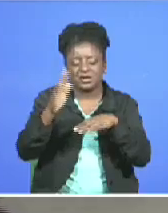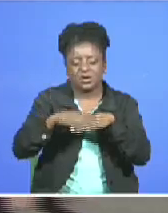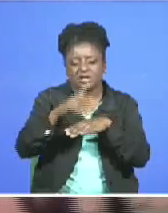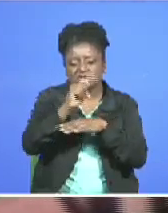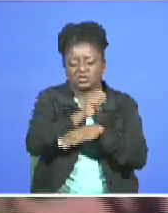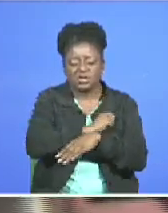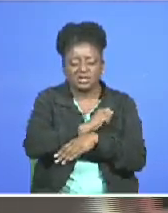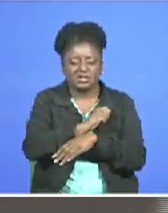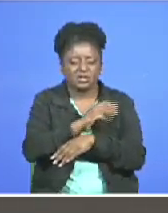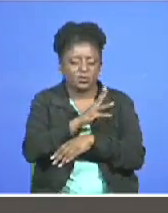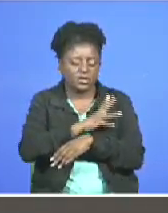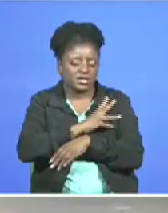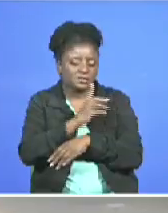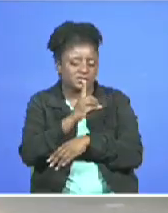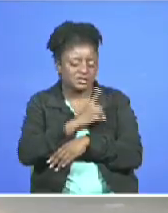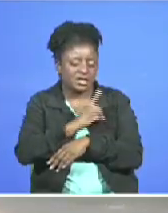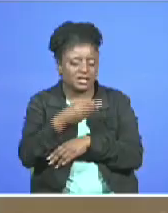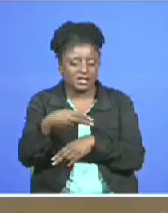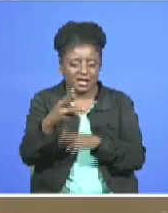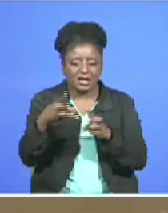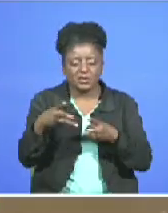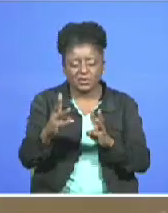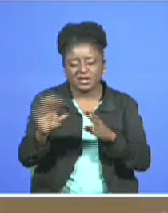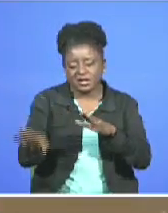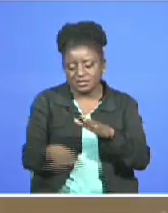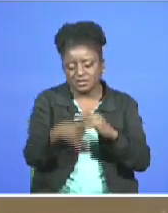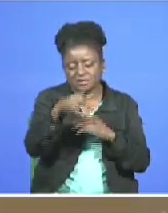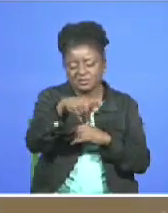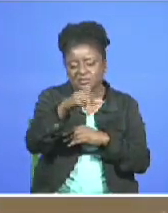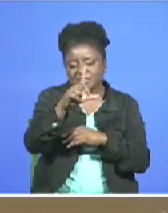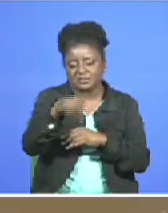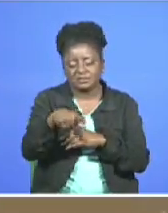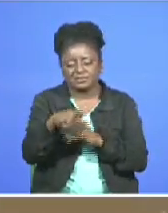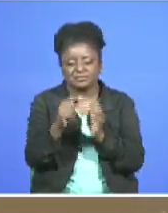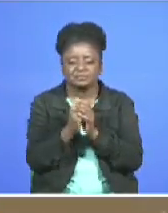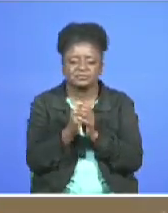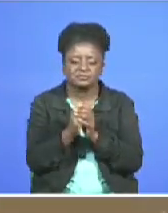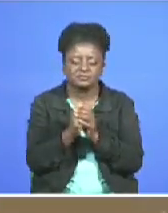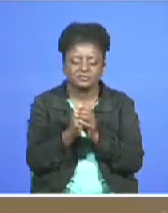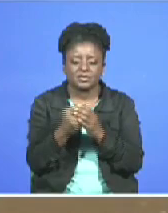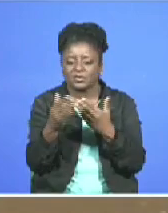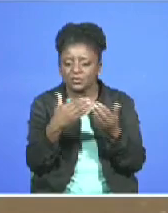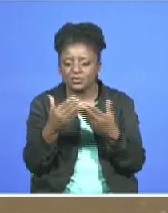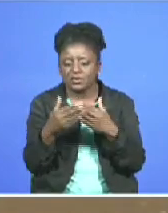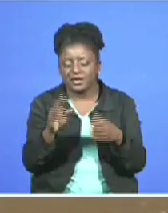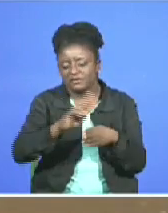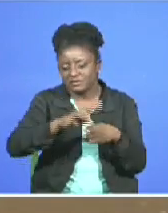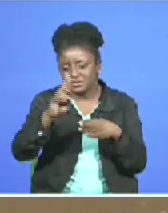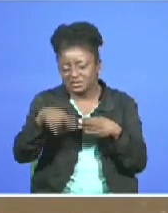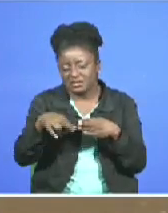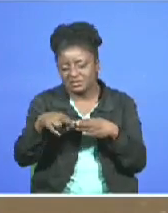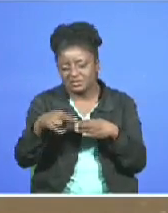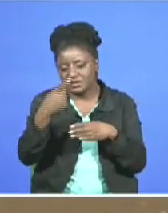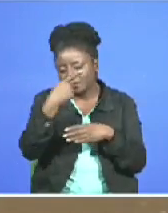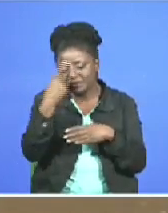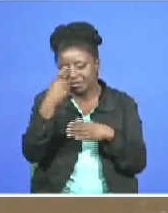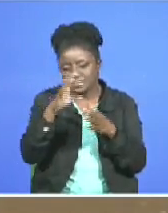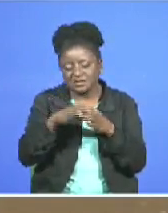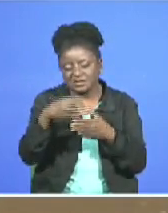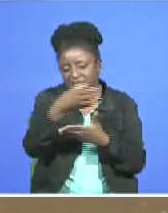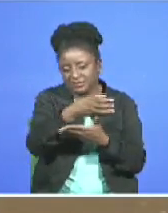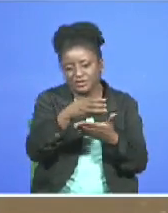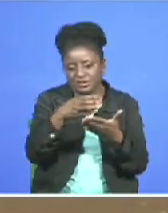the former administration. Whatever ramifications that would come as a result of causing